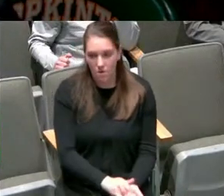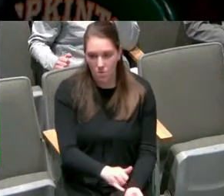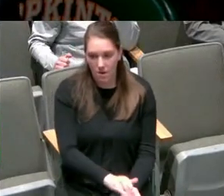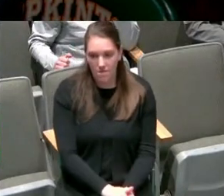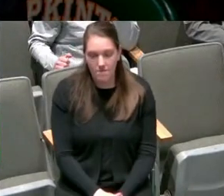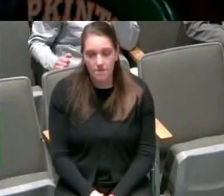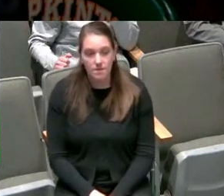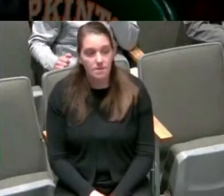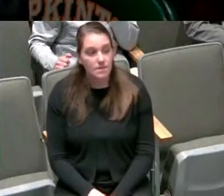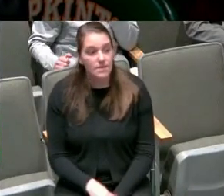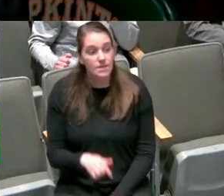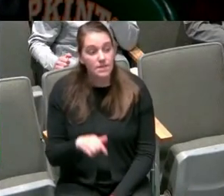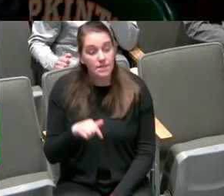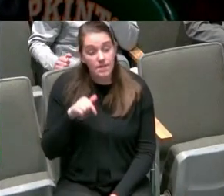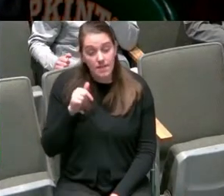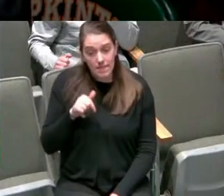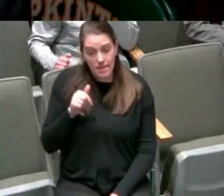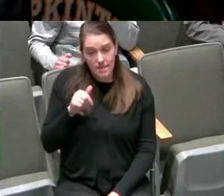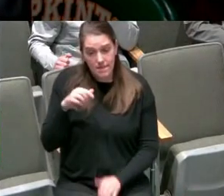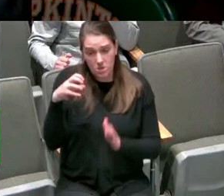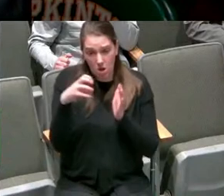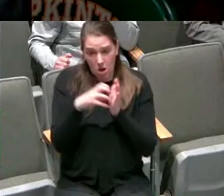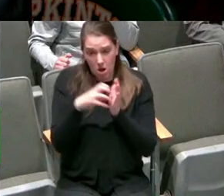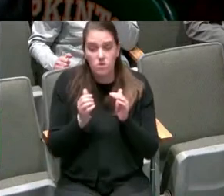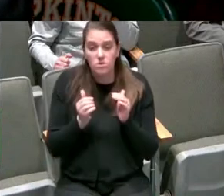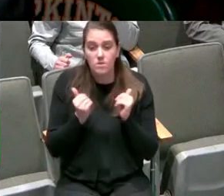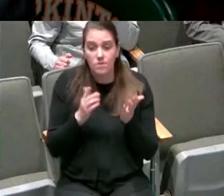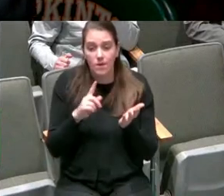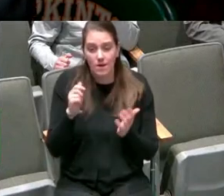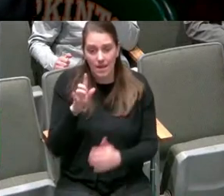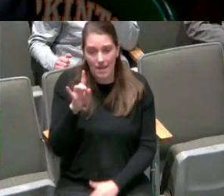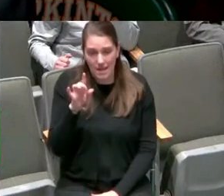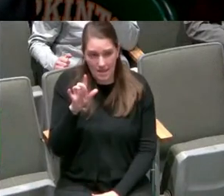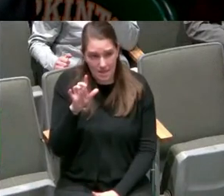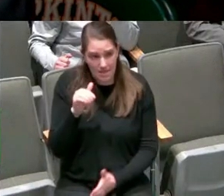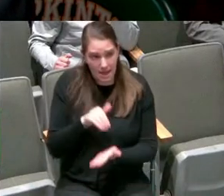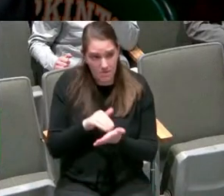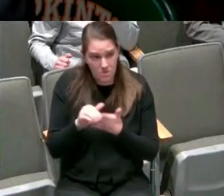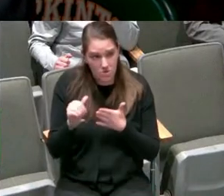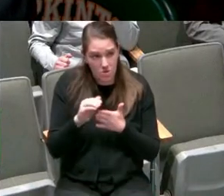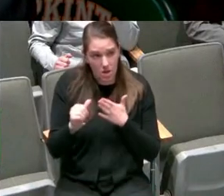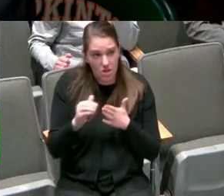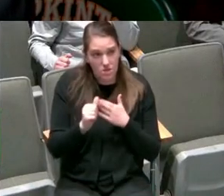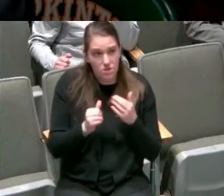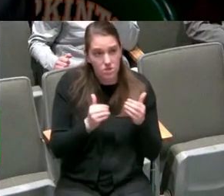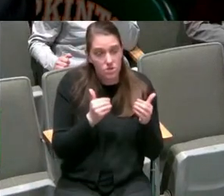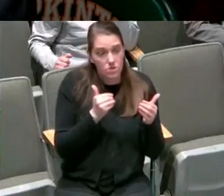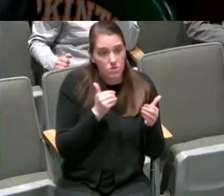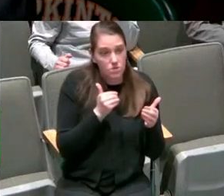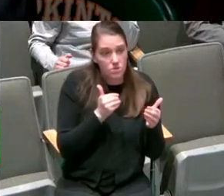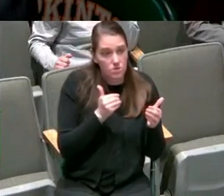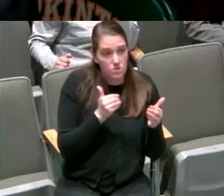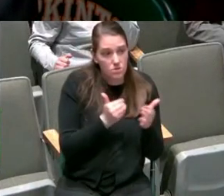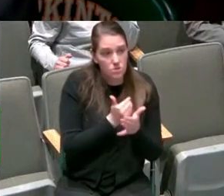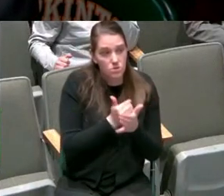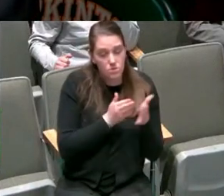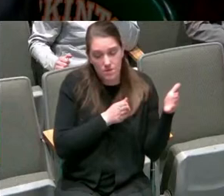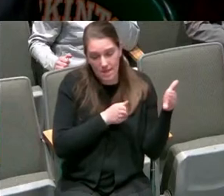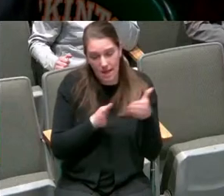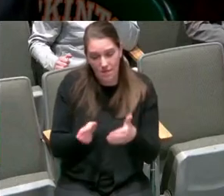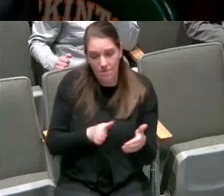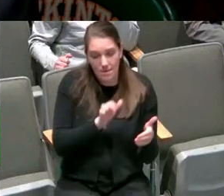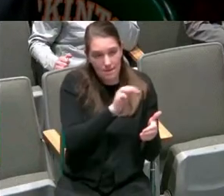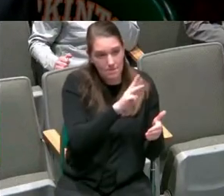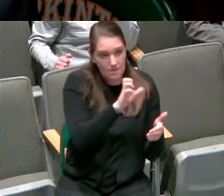this article provides 187 thousand dollars to construct a new sidewalk between EMC Park and Fitch Avenue connecting